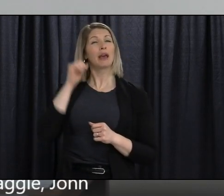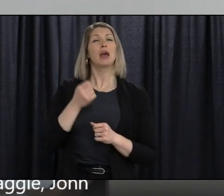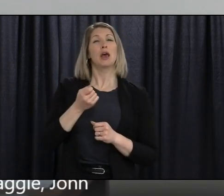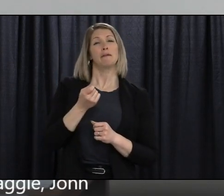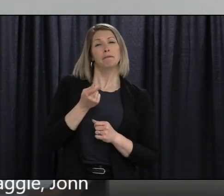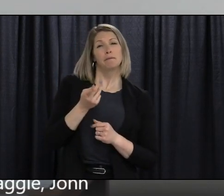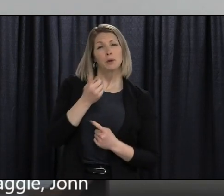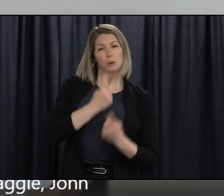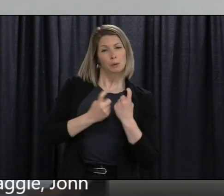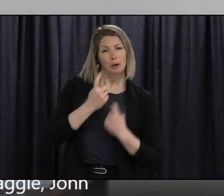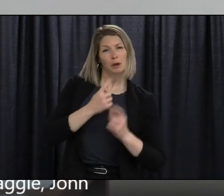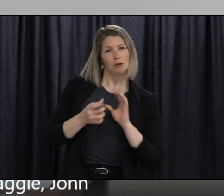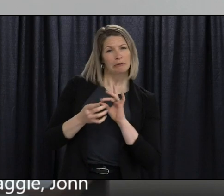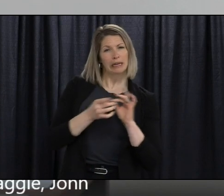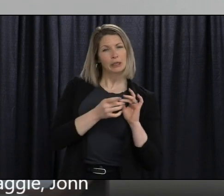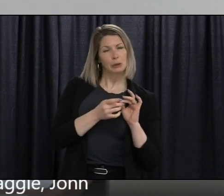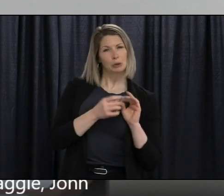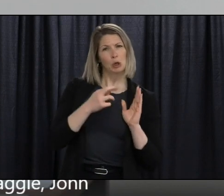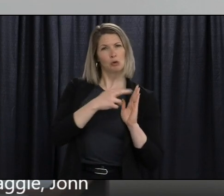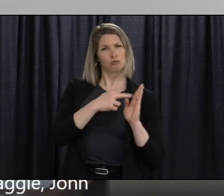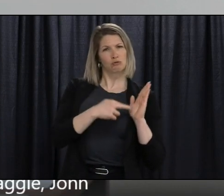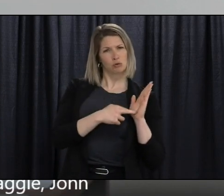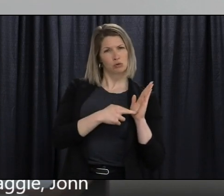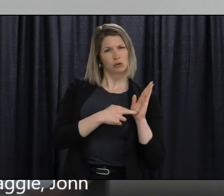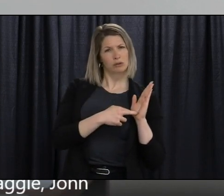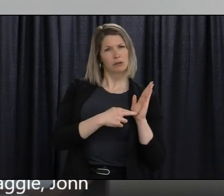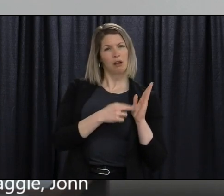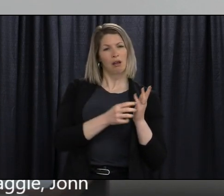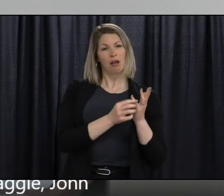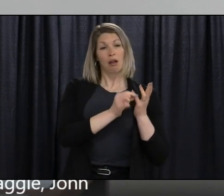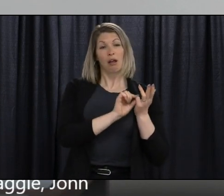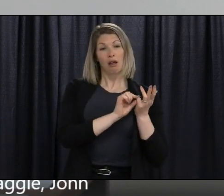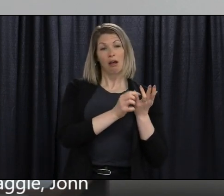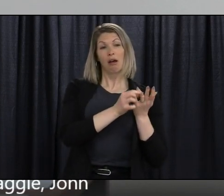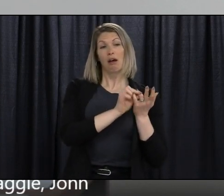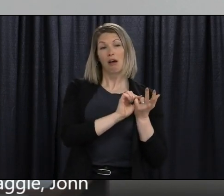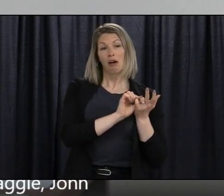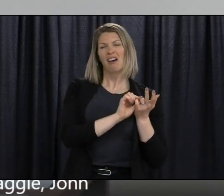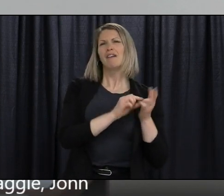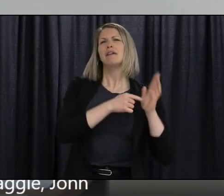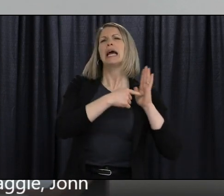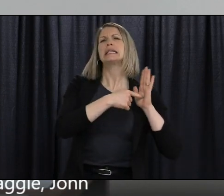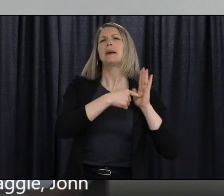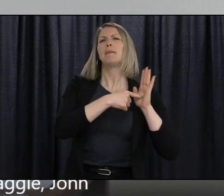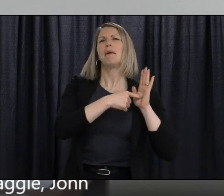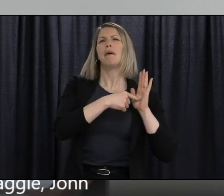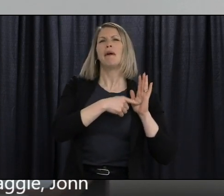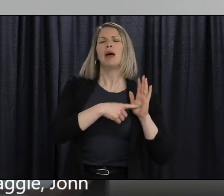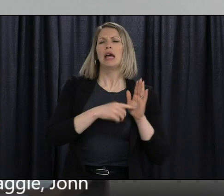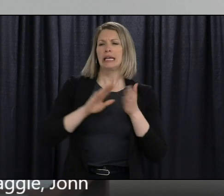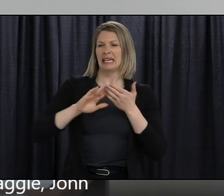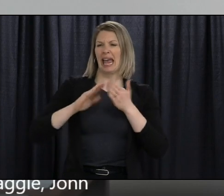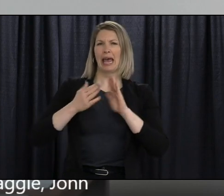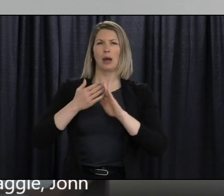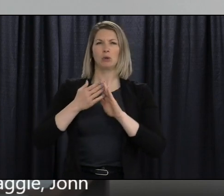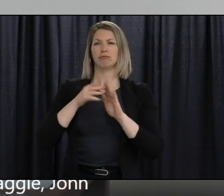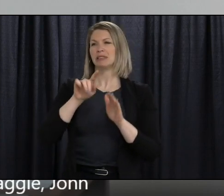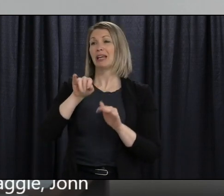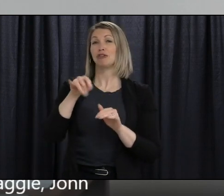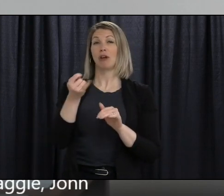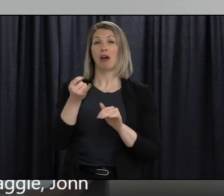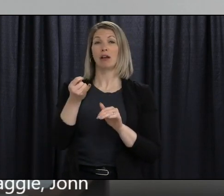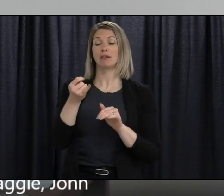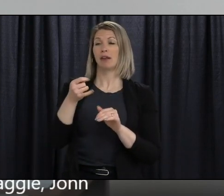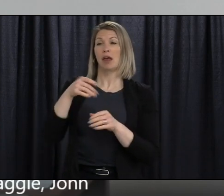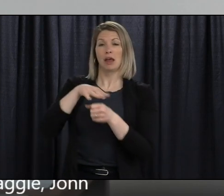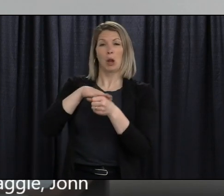and the municipalities, particularly the City of St. John's, had relaxed some of its requirements around municipal parks.